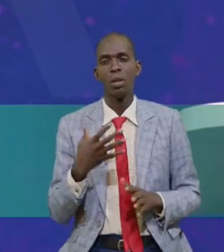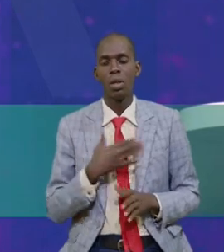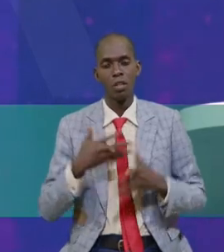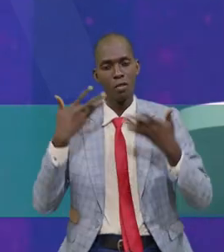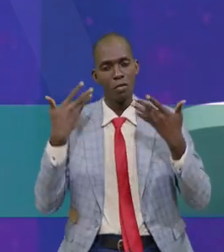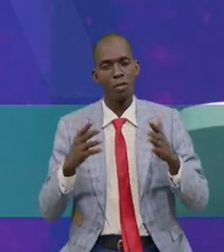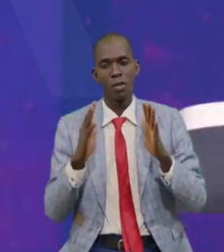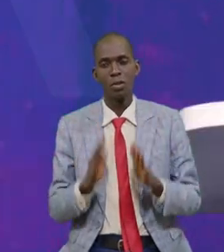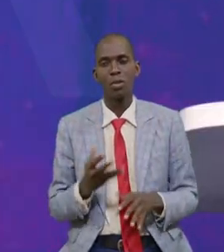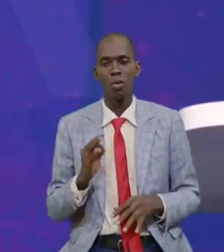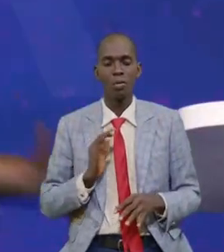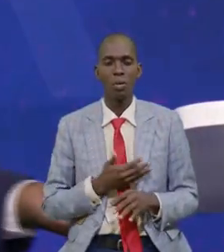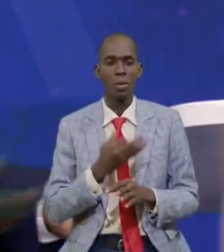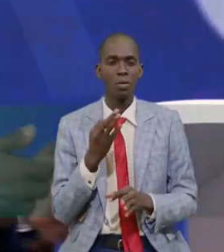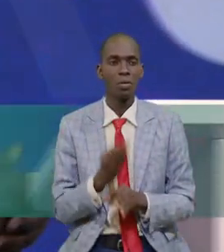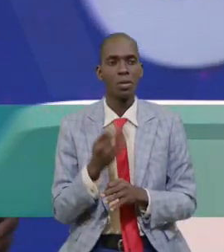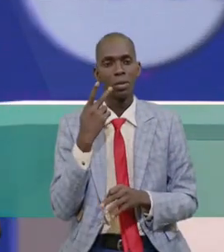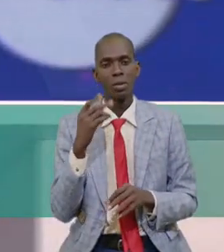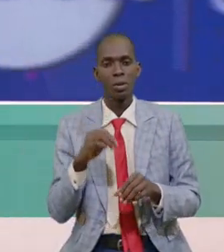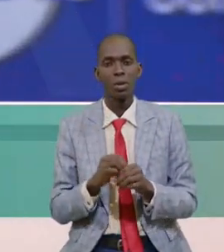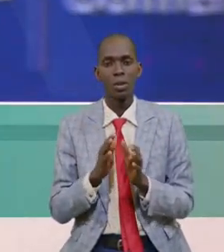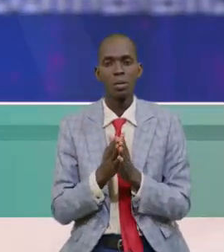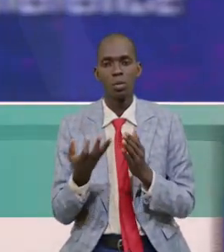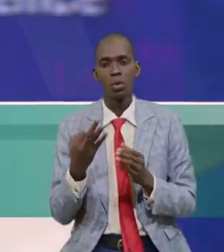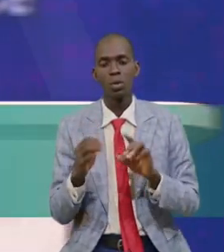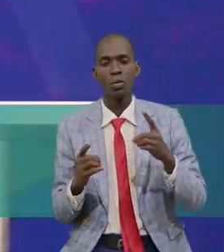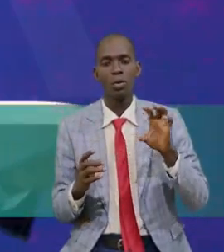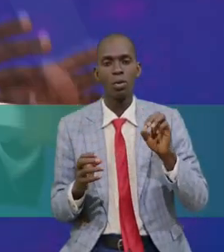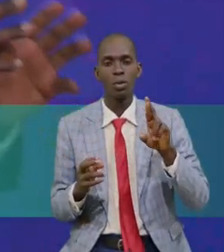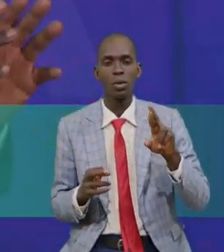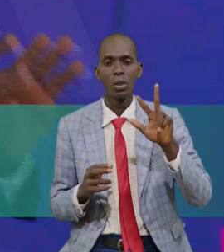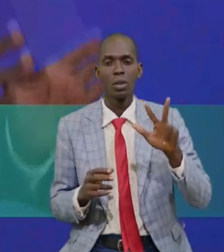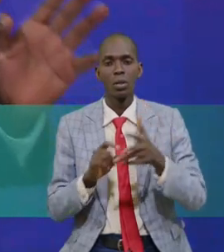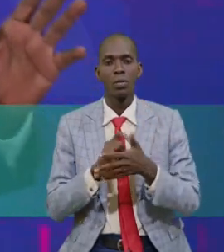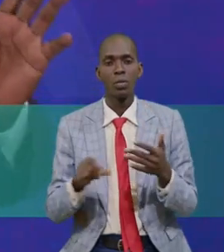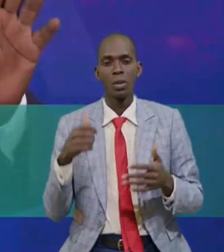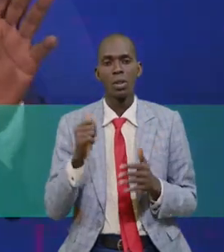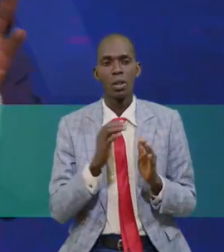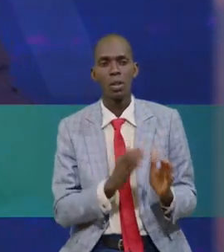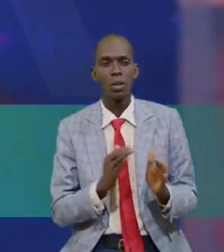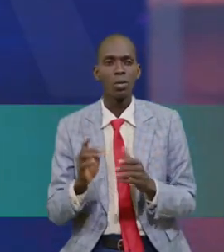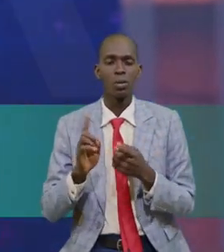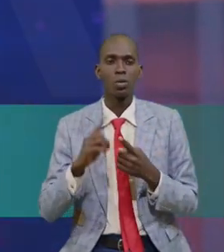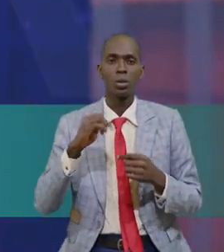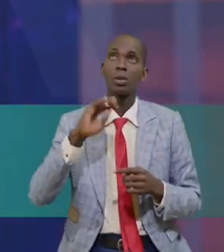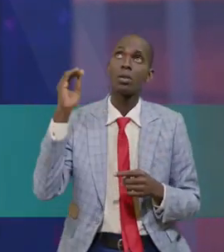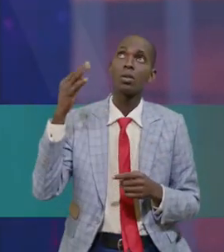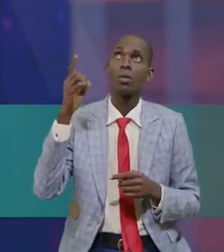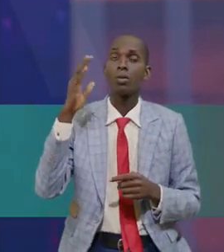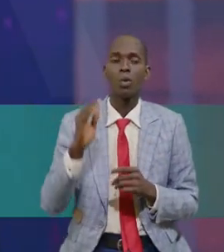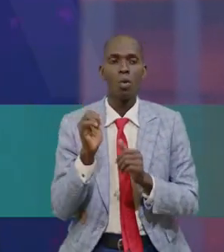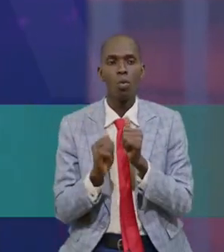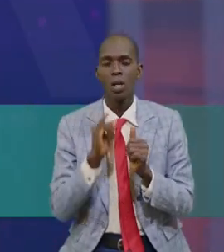3, looking at verse 10, according to the grace of God which is given unto me. Hold